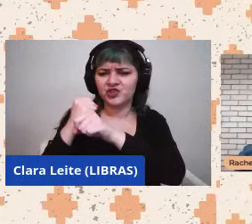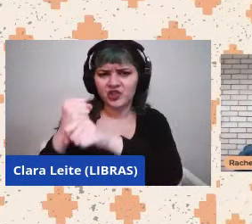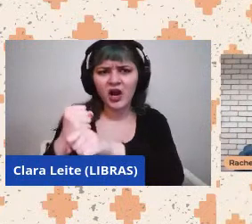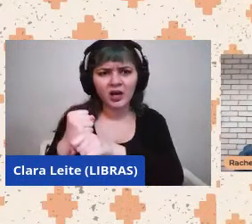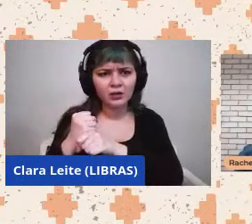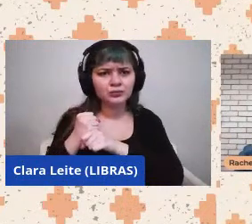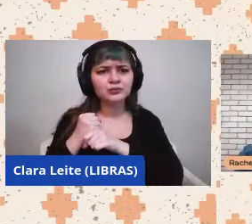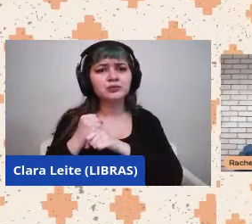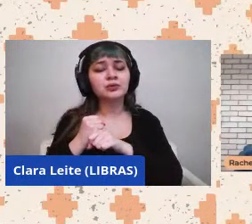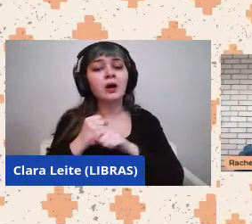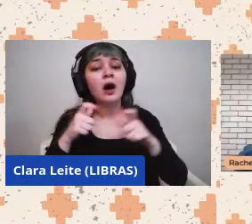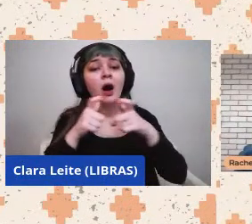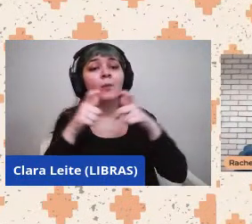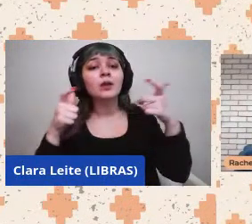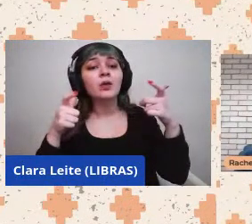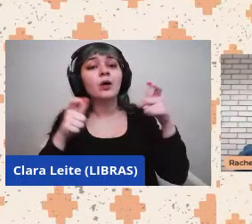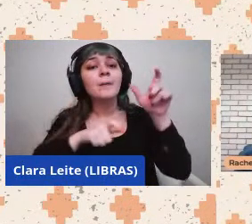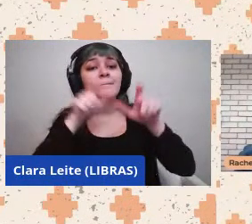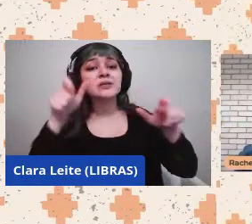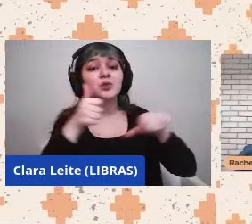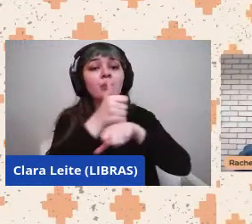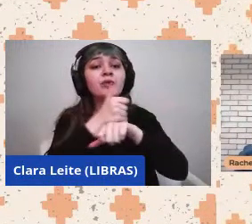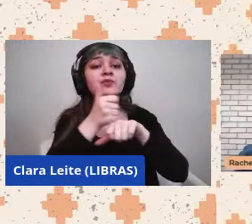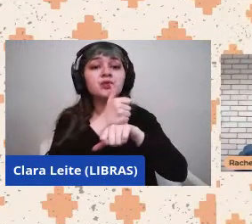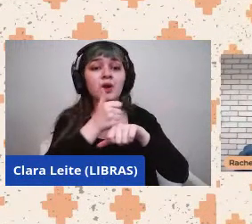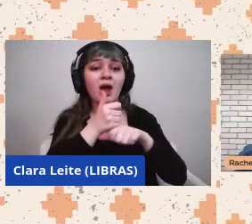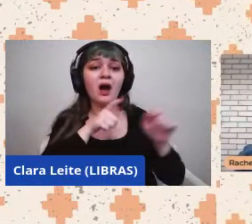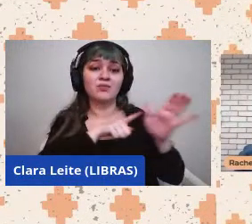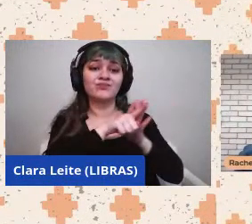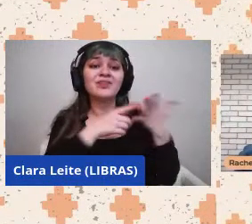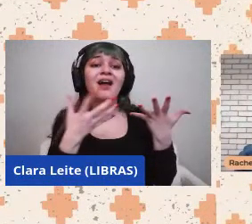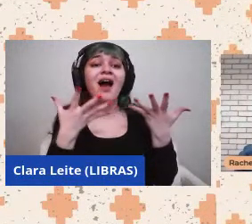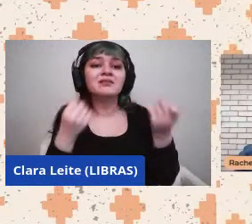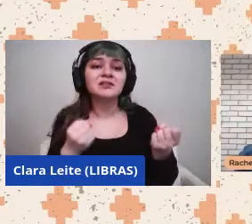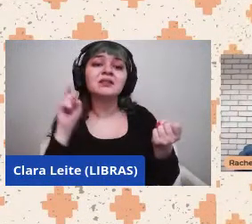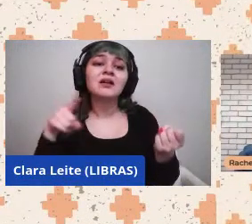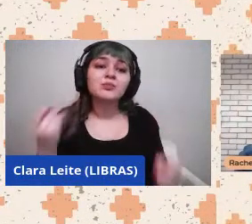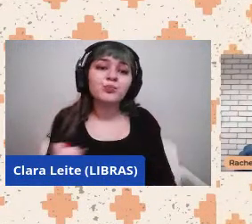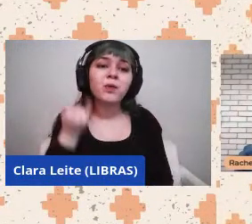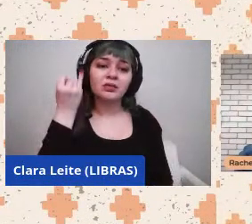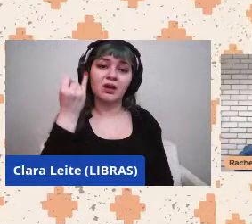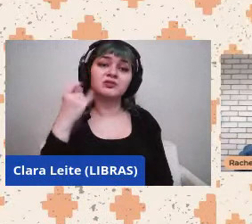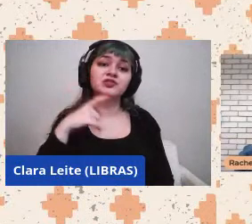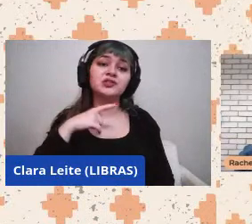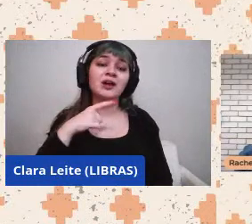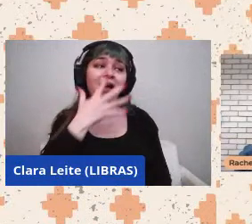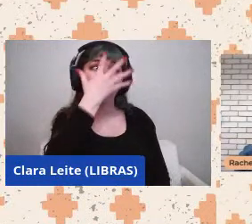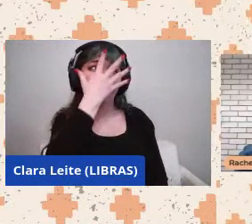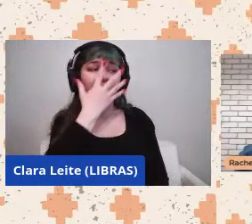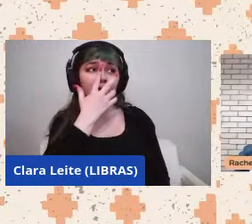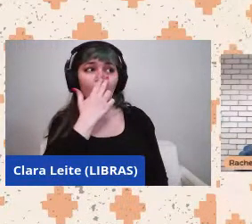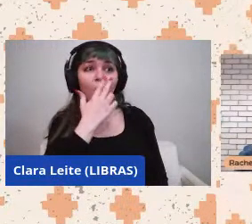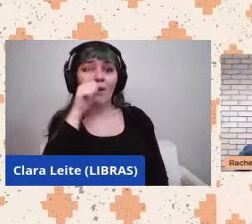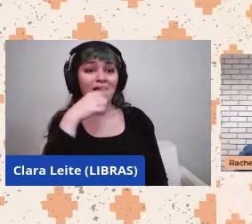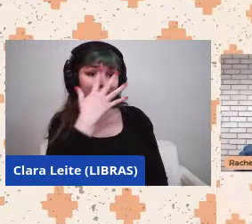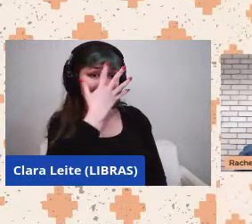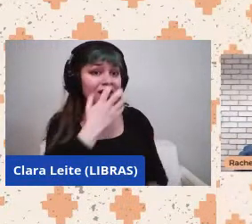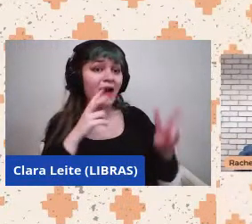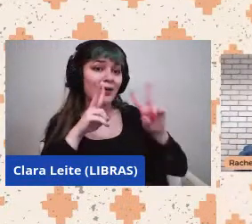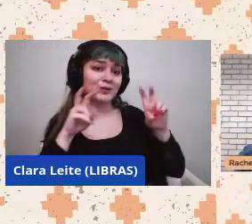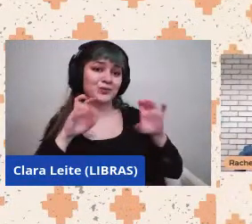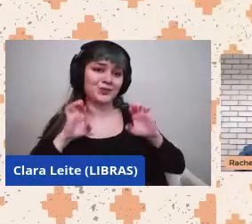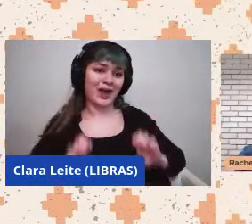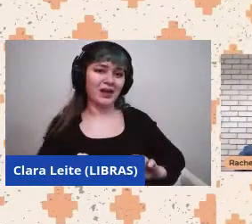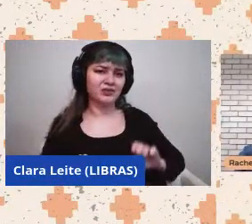increasing acceptance by researchers of the importance of taking ethics really seriously. And because of the kind